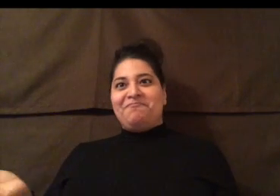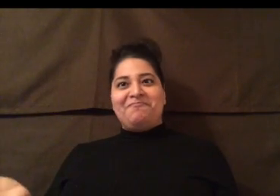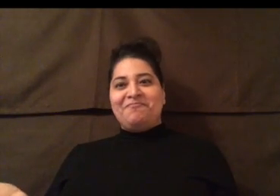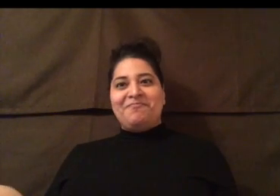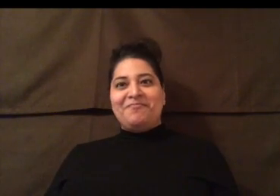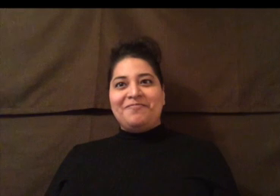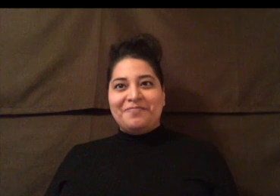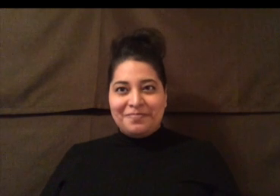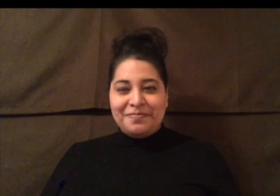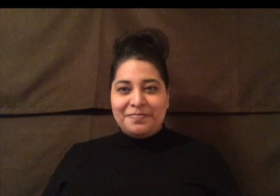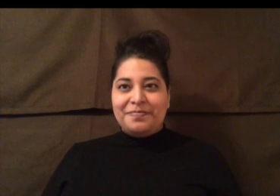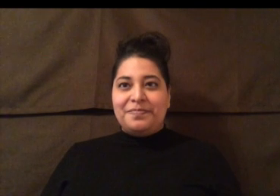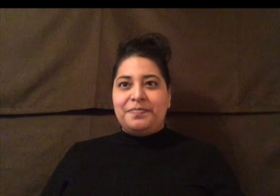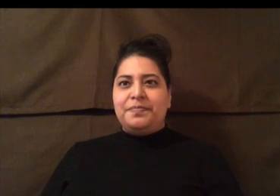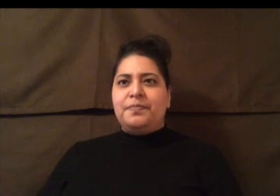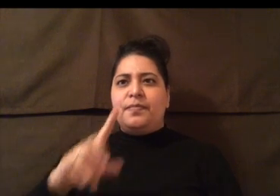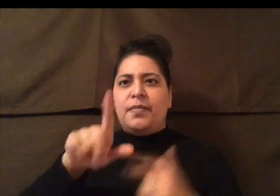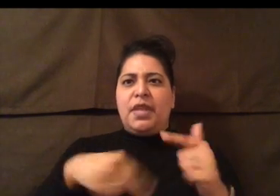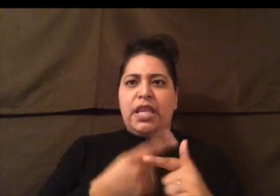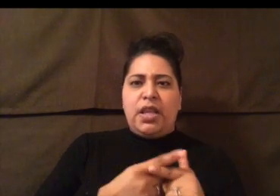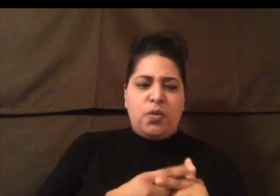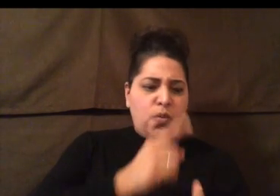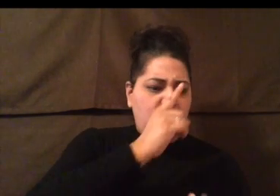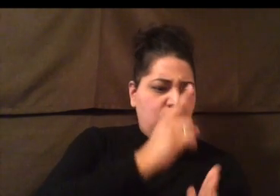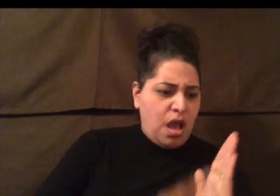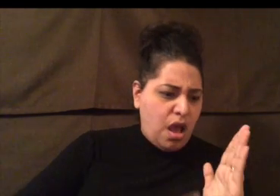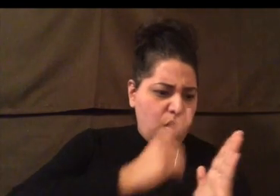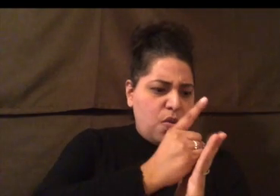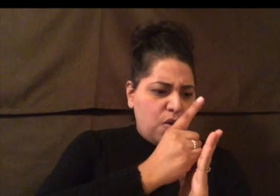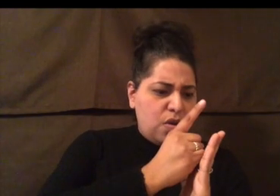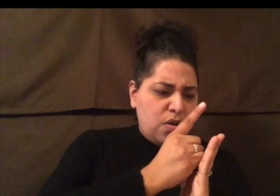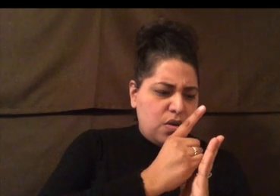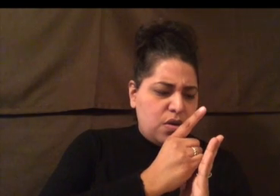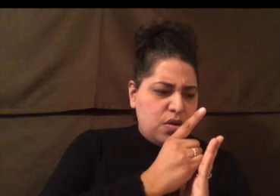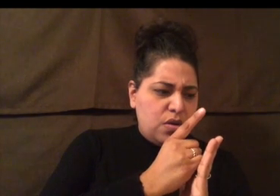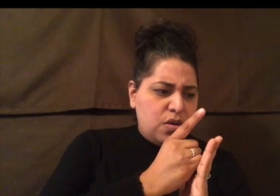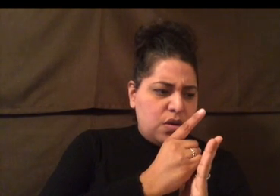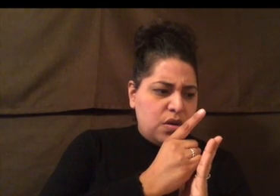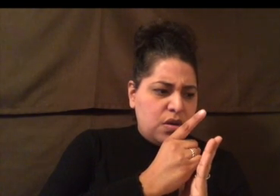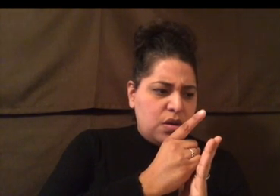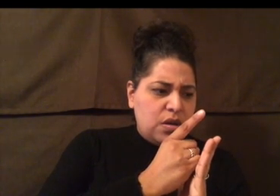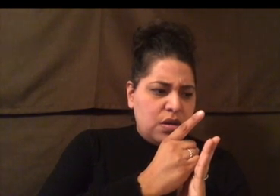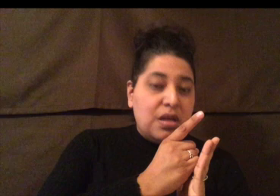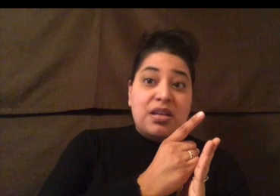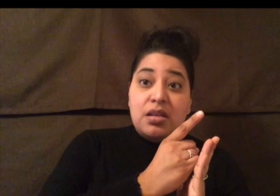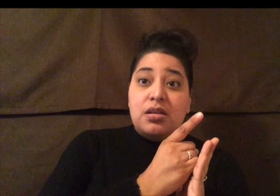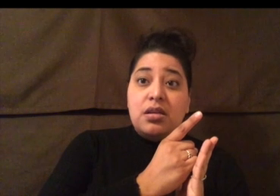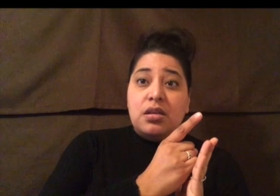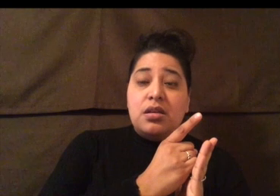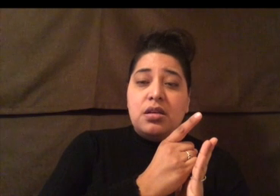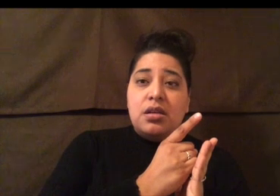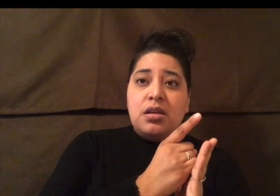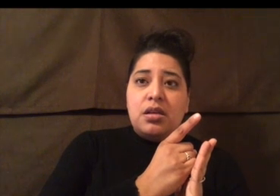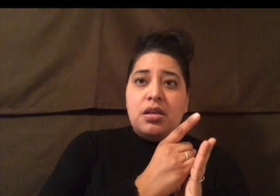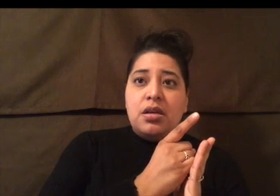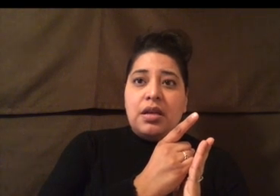o'clock and 8:25 is just going to be, that's right, 25 minutes.